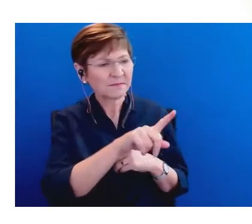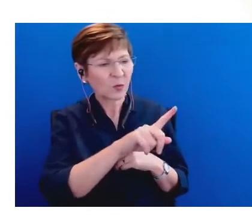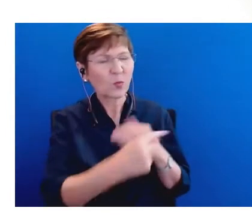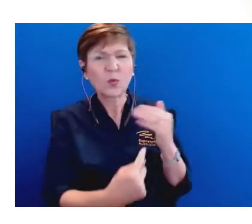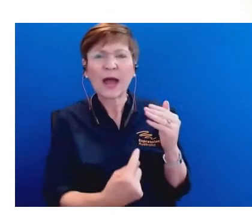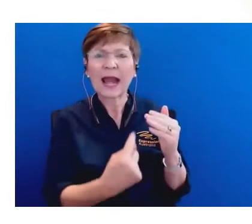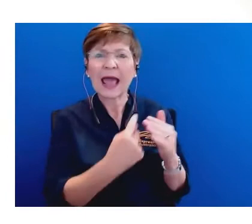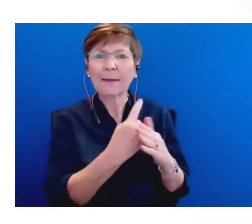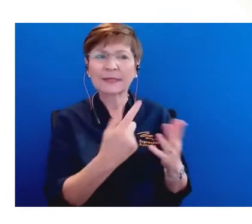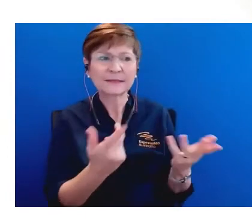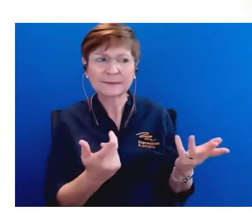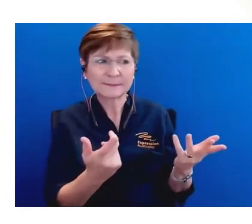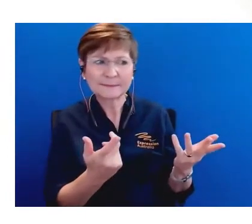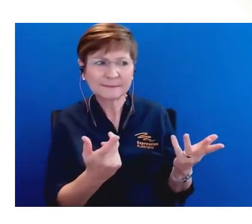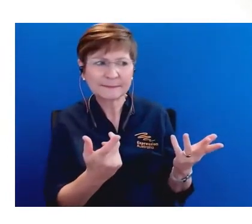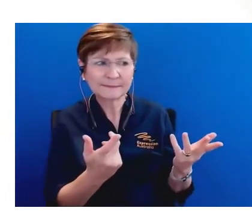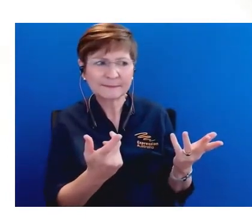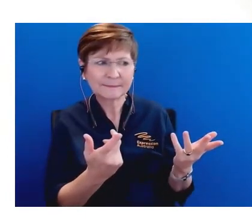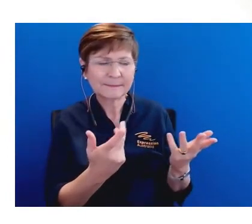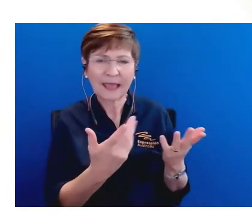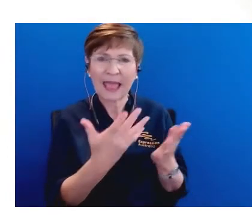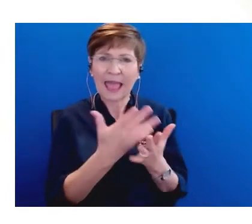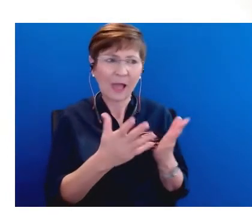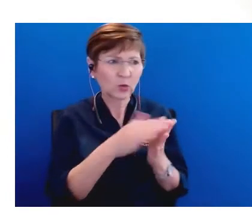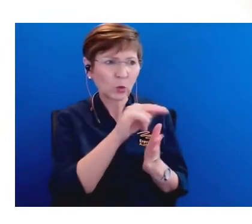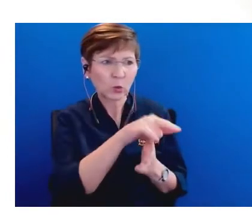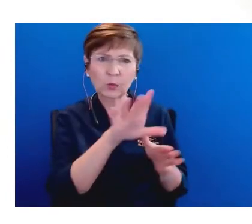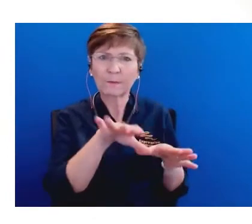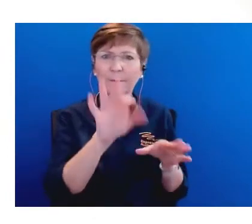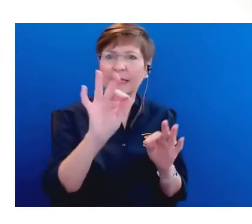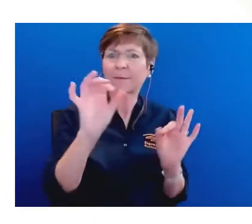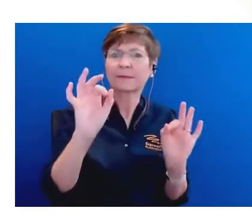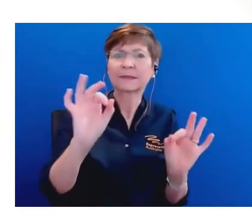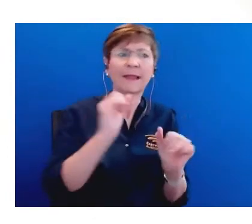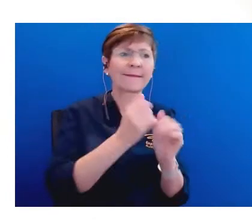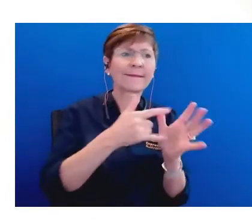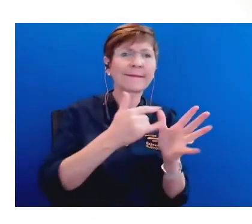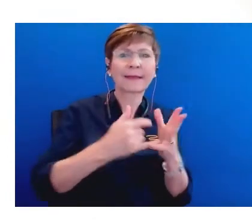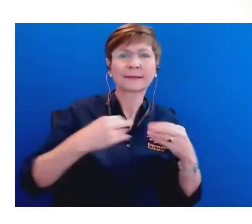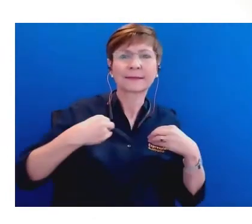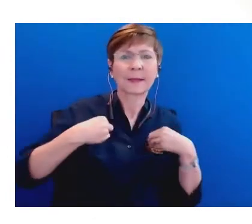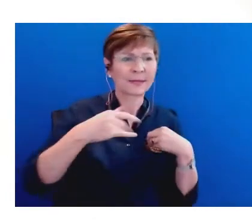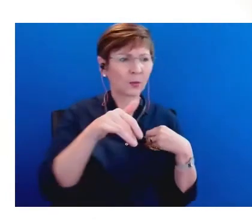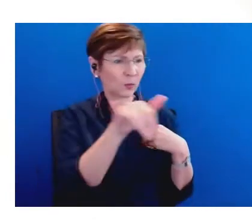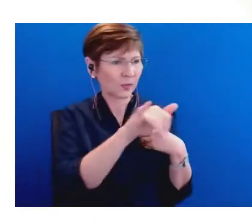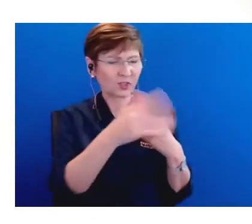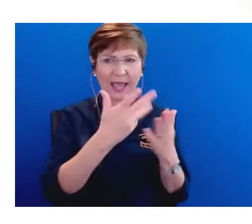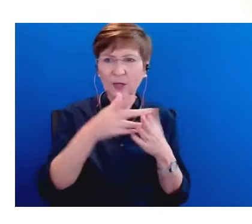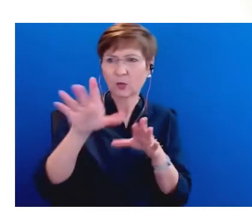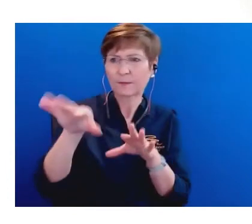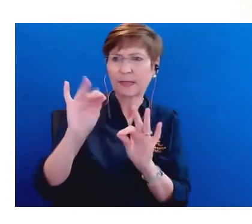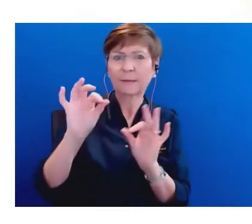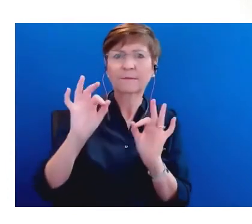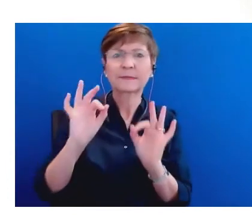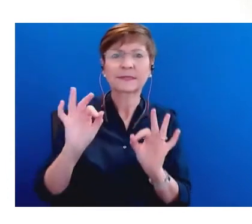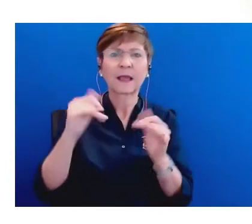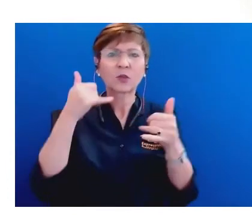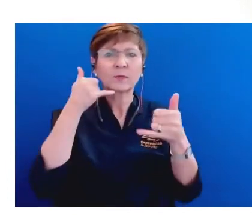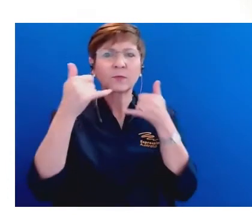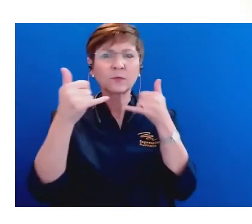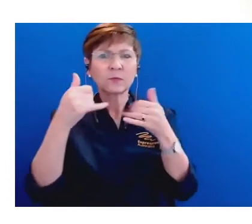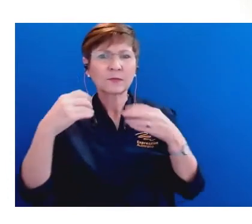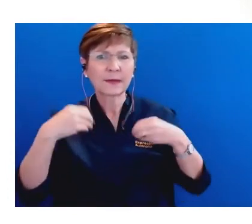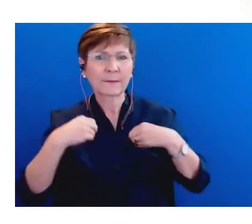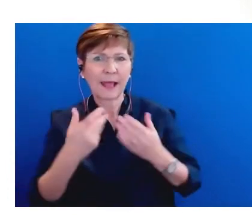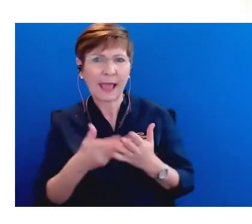looking around for a service, choosing a service and then signing up. And in that study, the research team